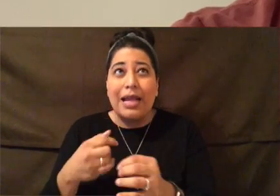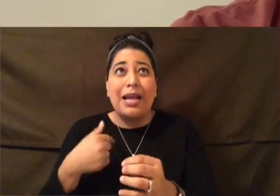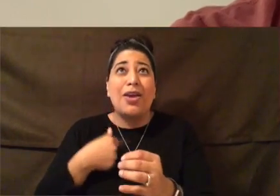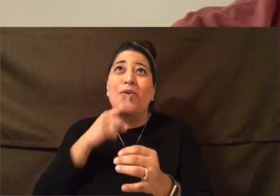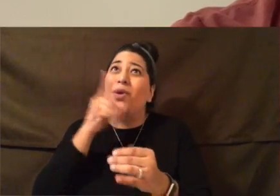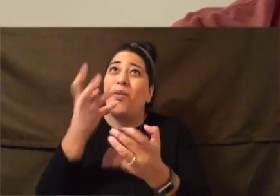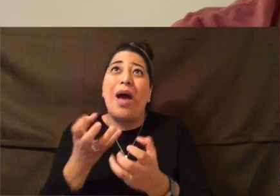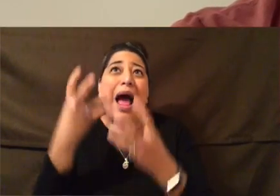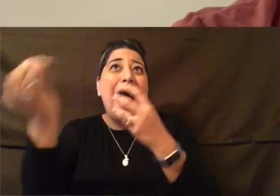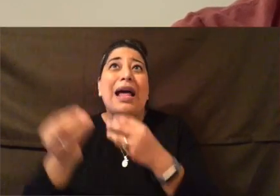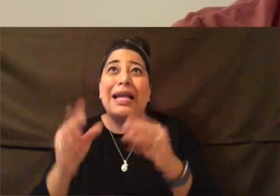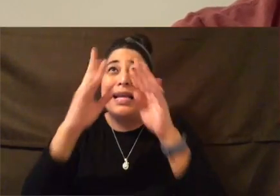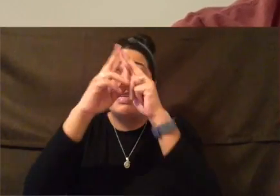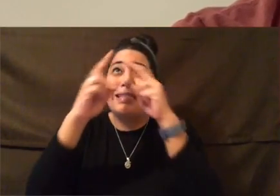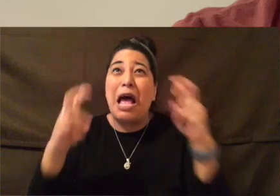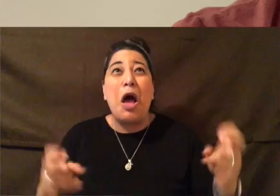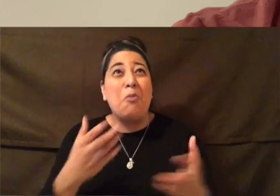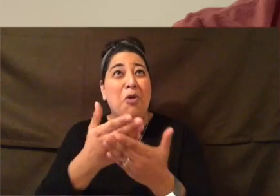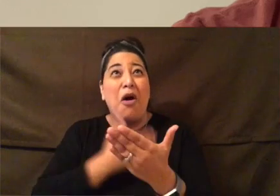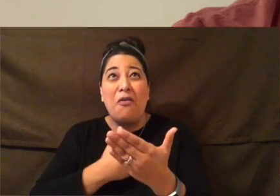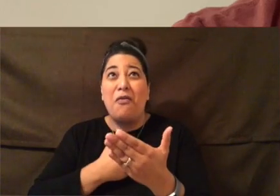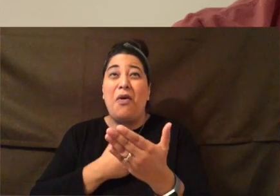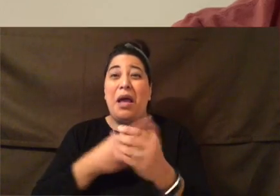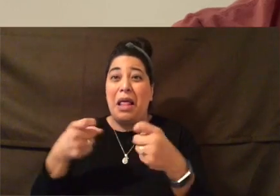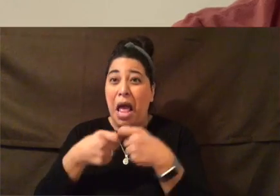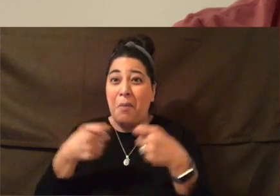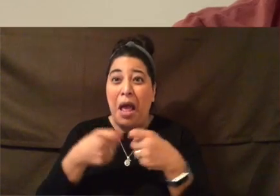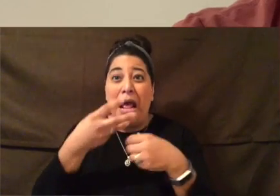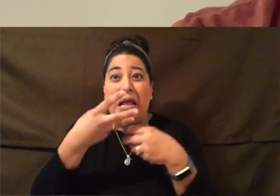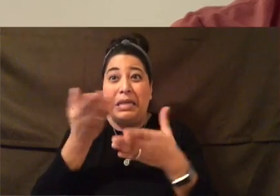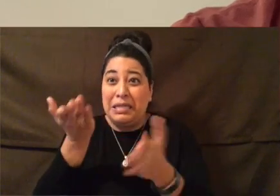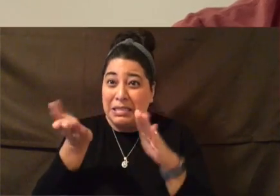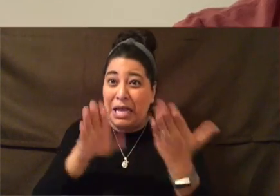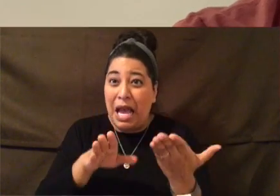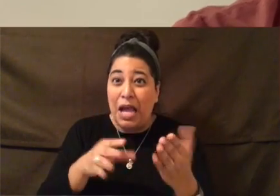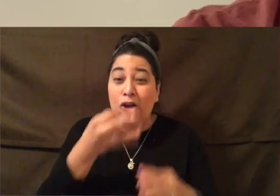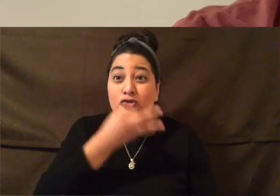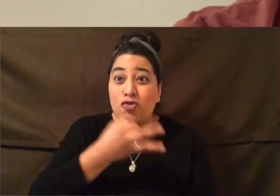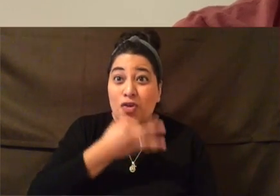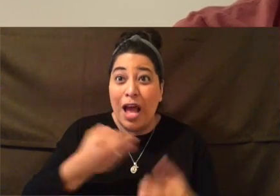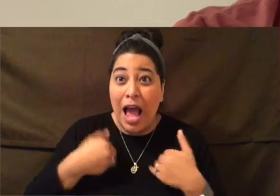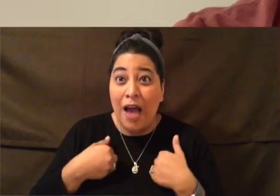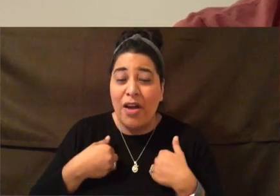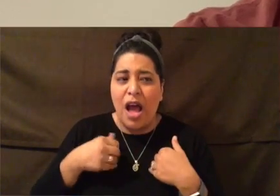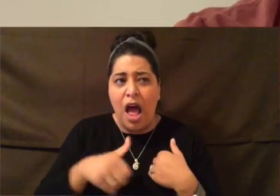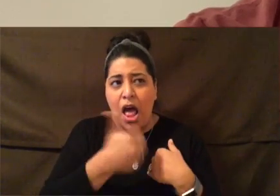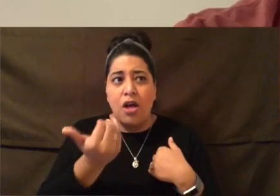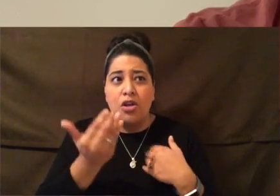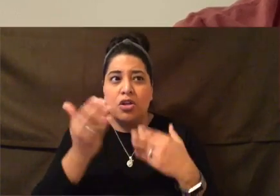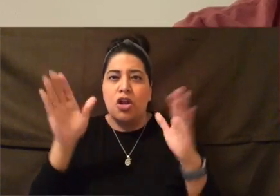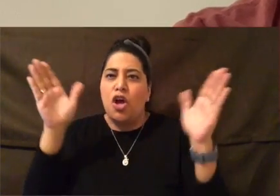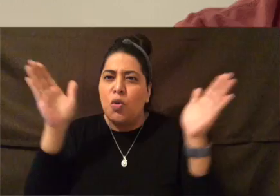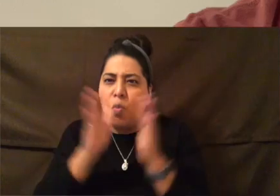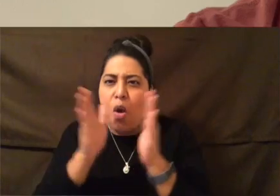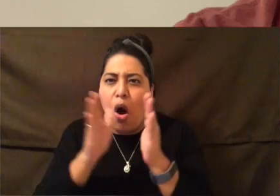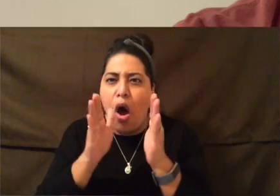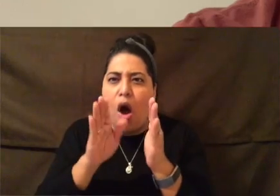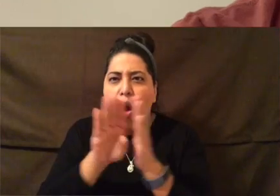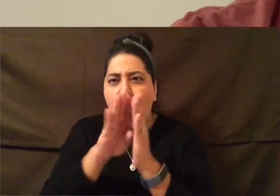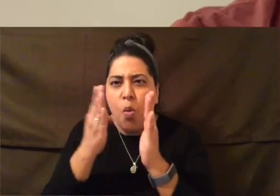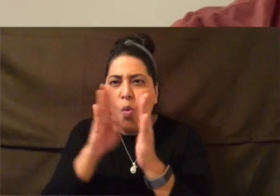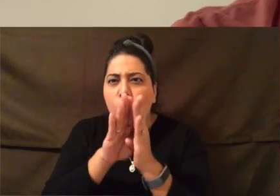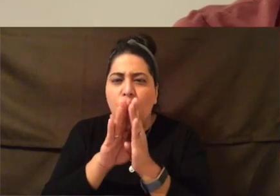dimmer. He was desperate to get out of the castle before the batteries died completely. Soon, he reached another small wooden